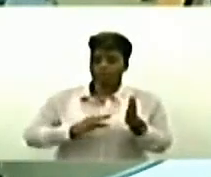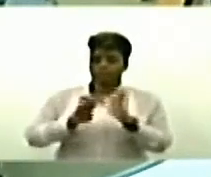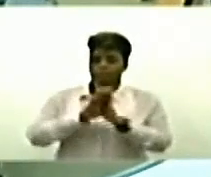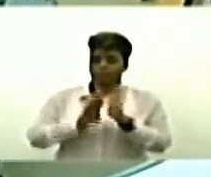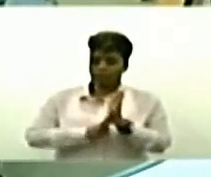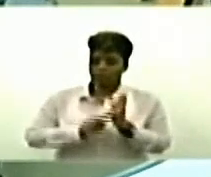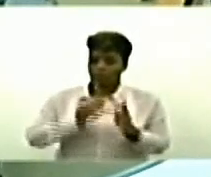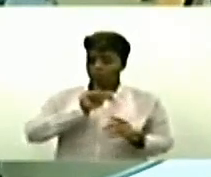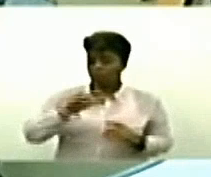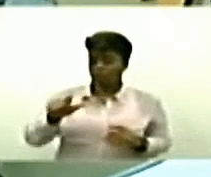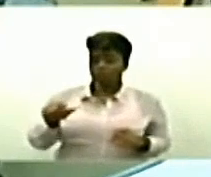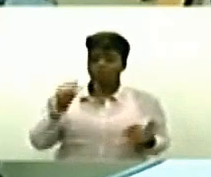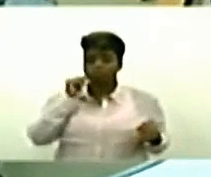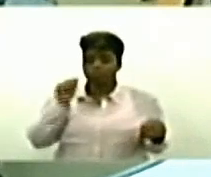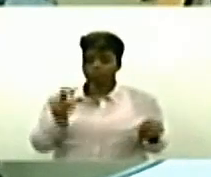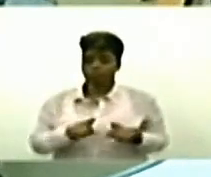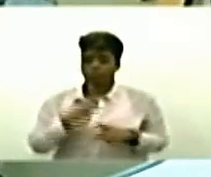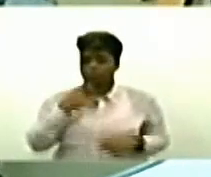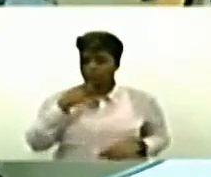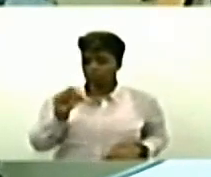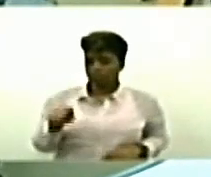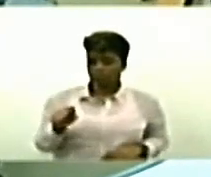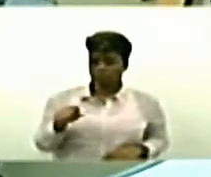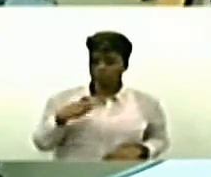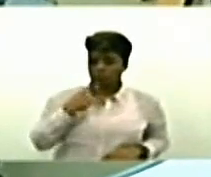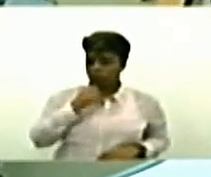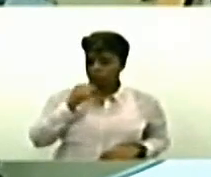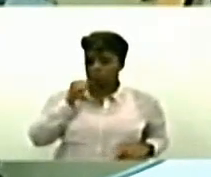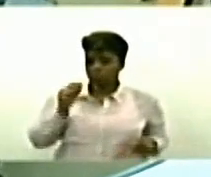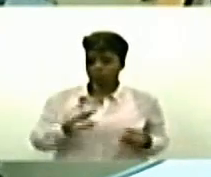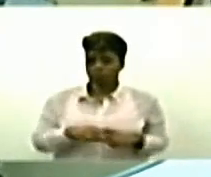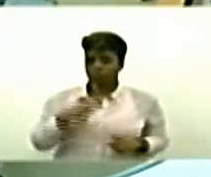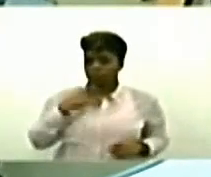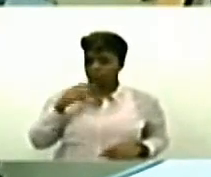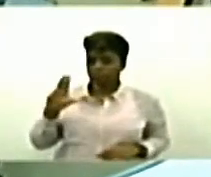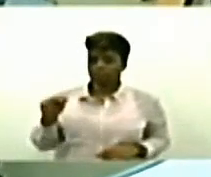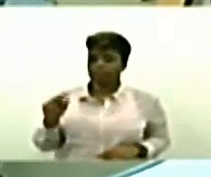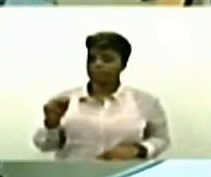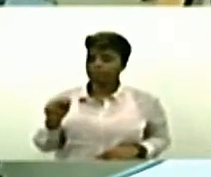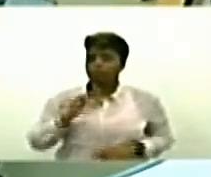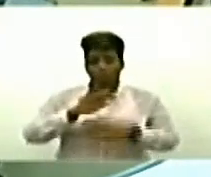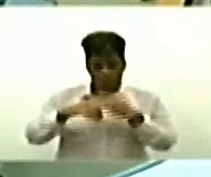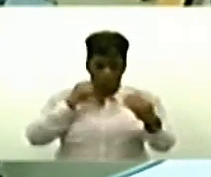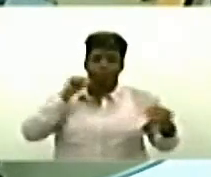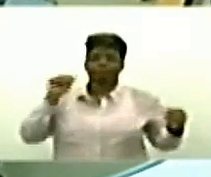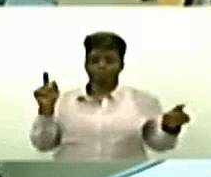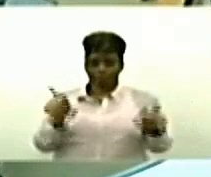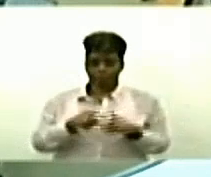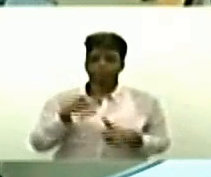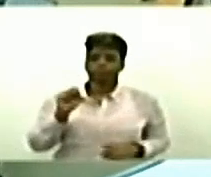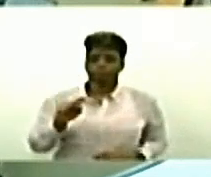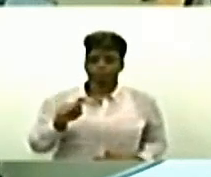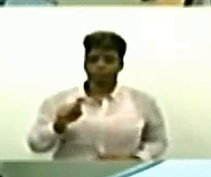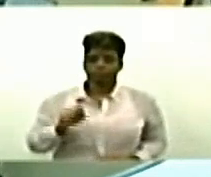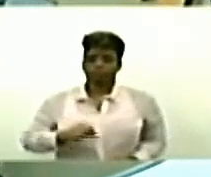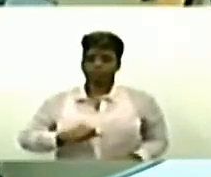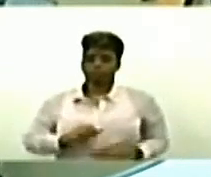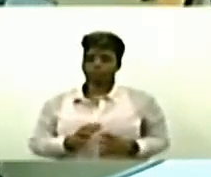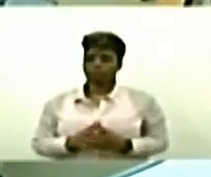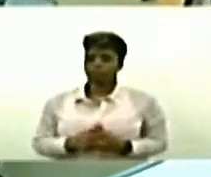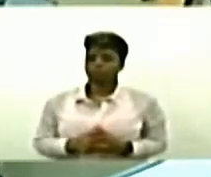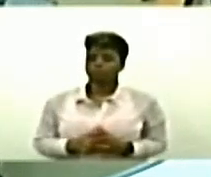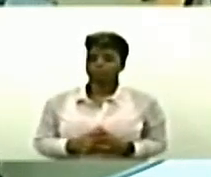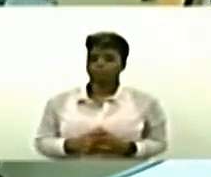that opinion say aye. To the contrary opinion say nay. I think the ayes have it. The ayes do have it.